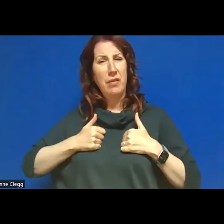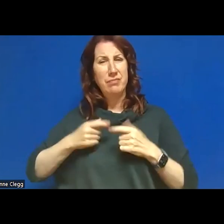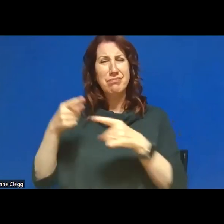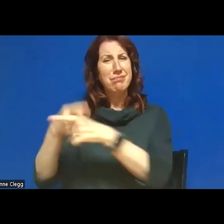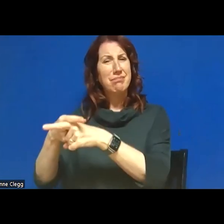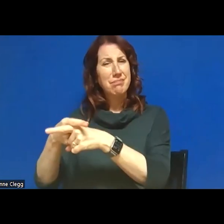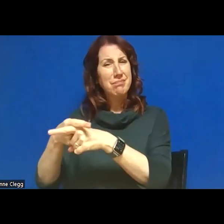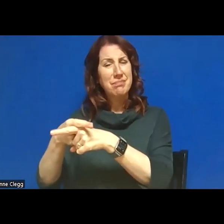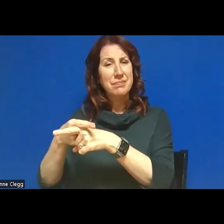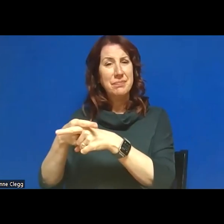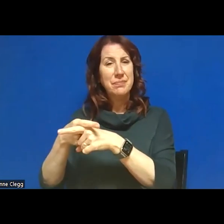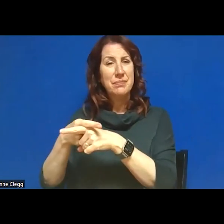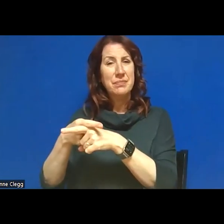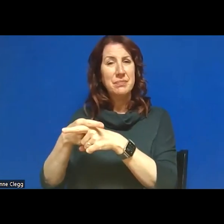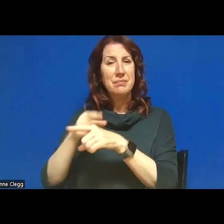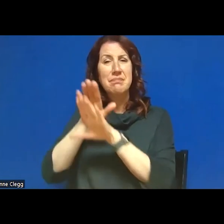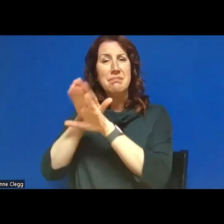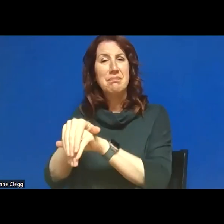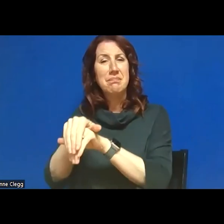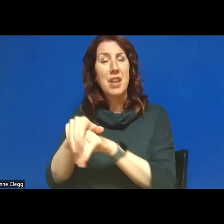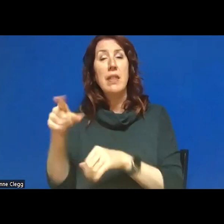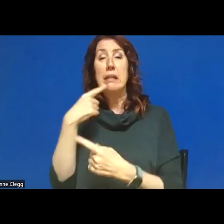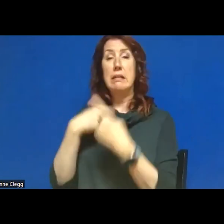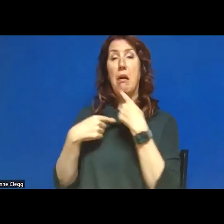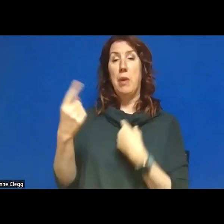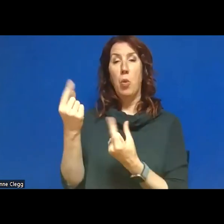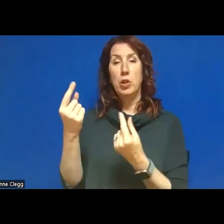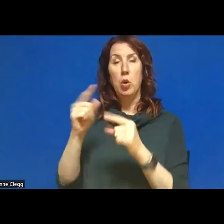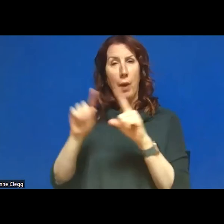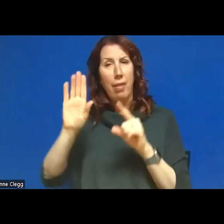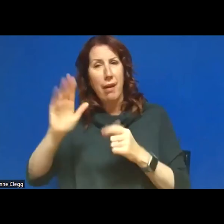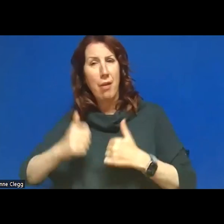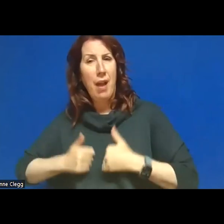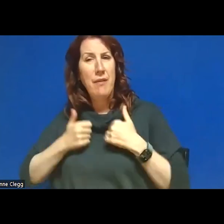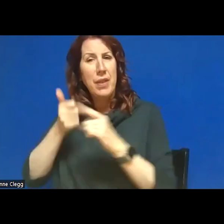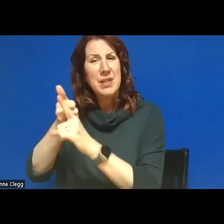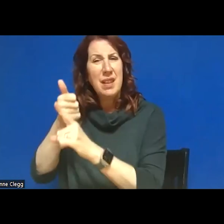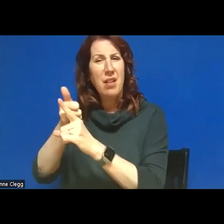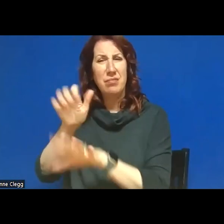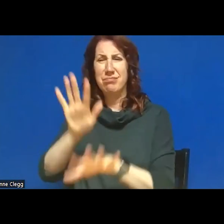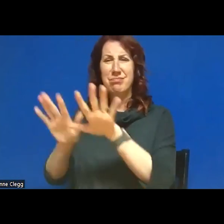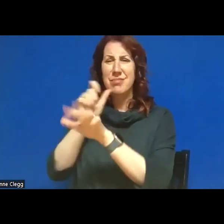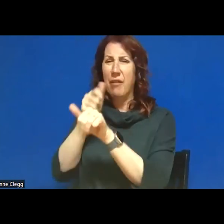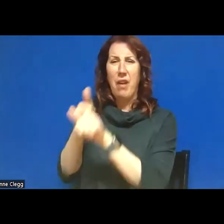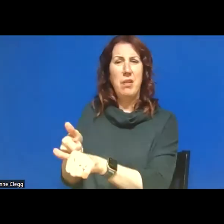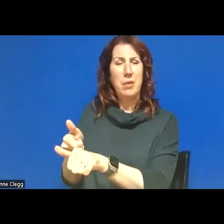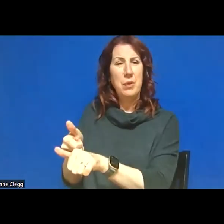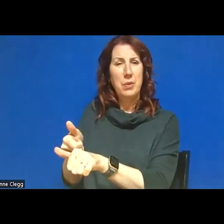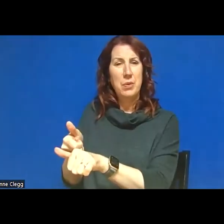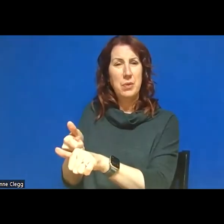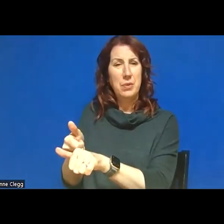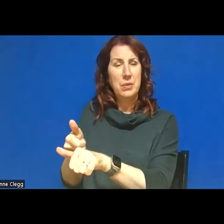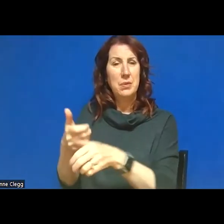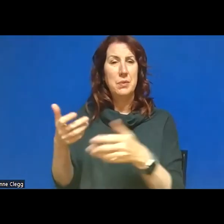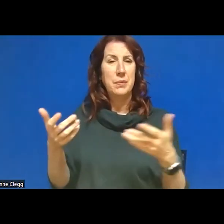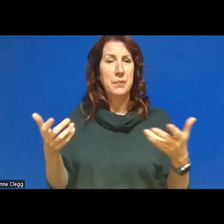had every single direction for everybody else, but the thought that they would have to come up